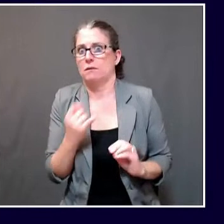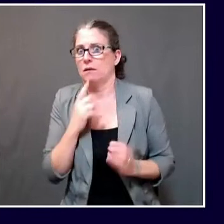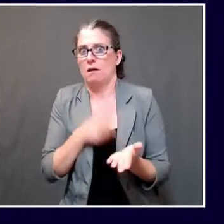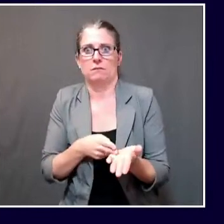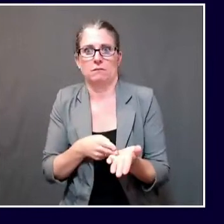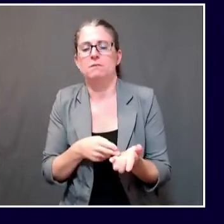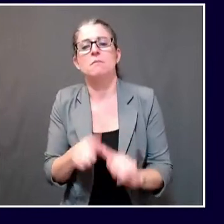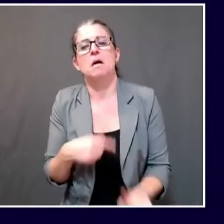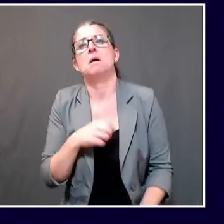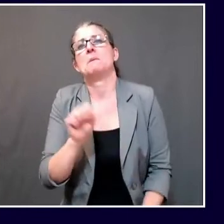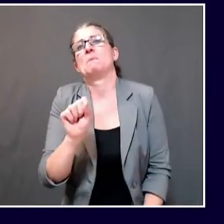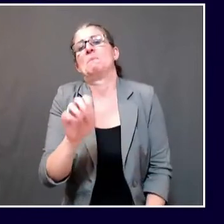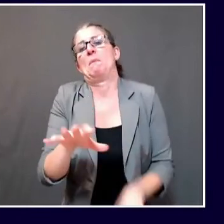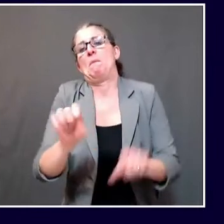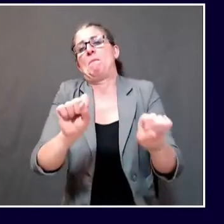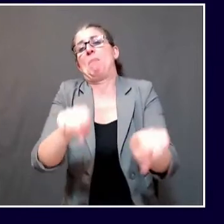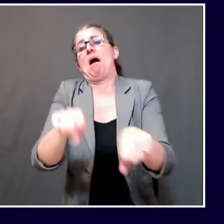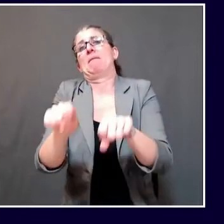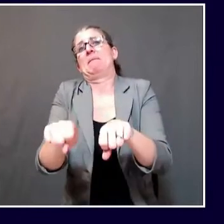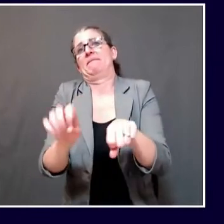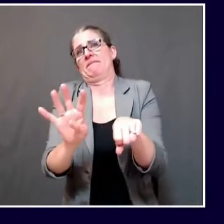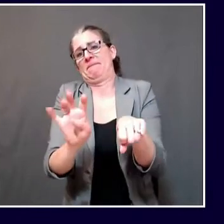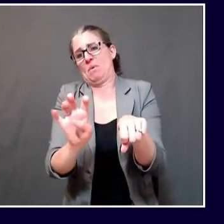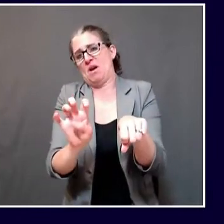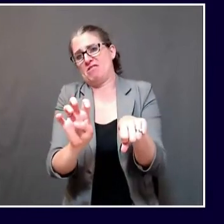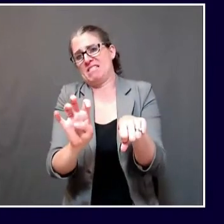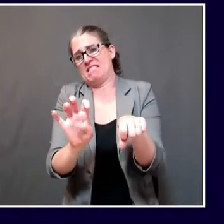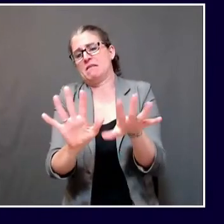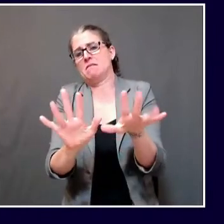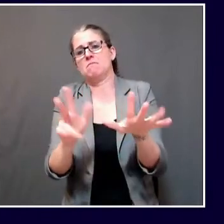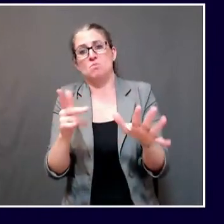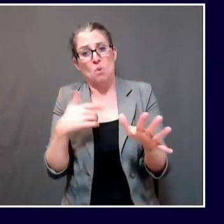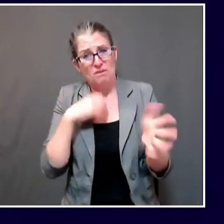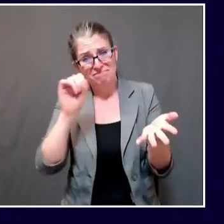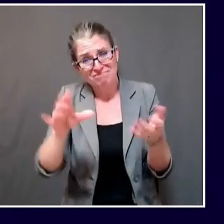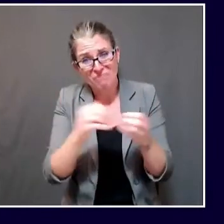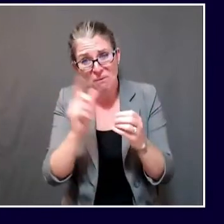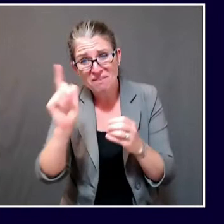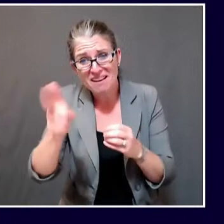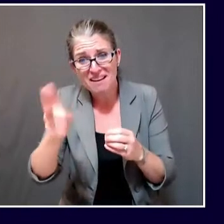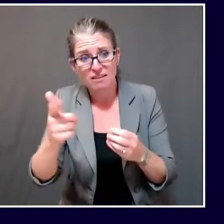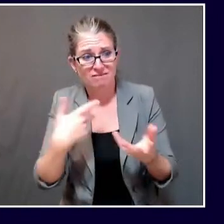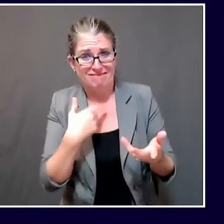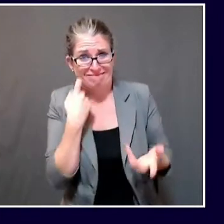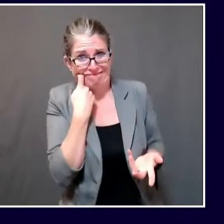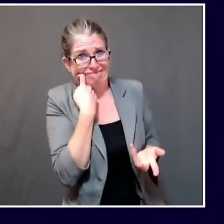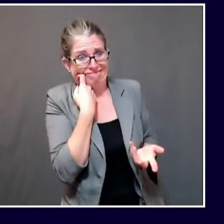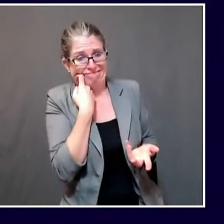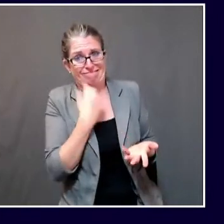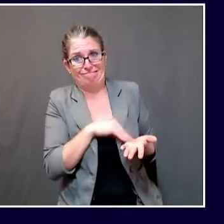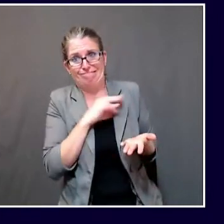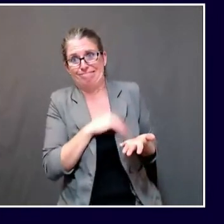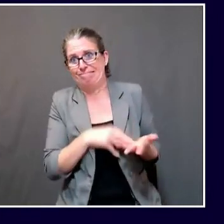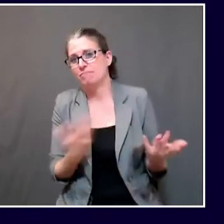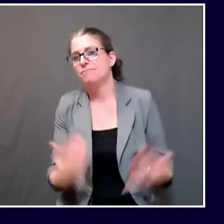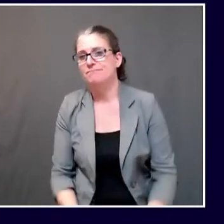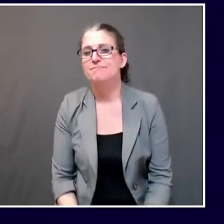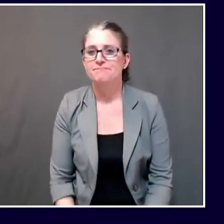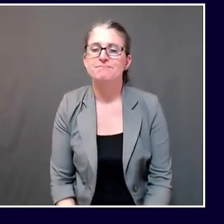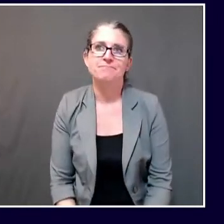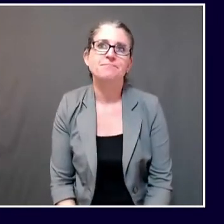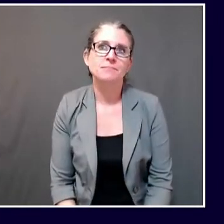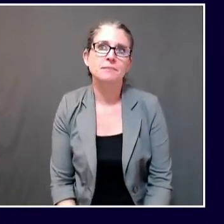more about exactly what the dynamics were. Okay, thanks. And as far as my actual questions,